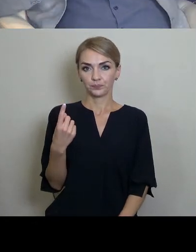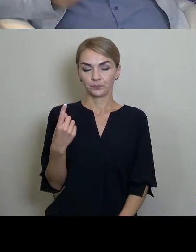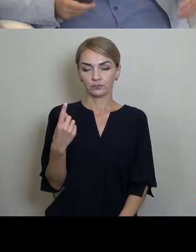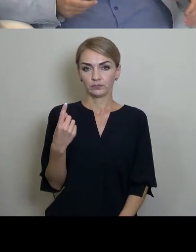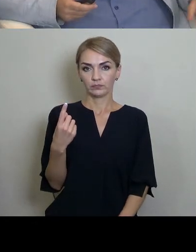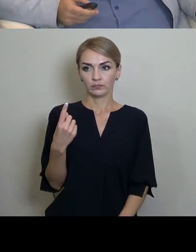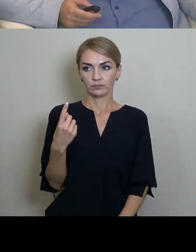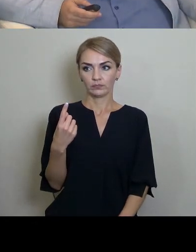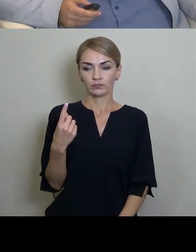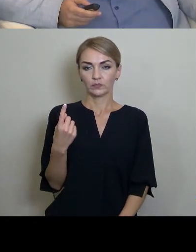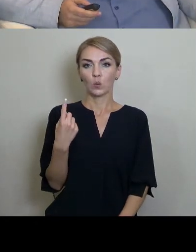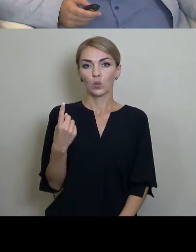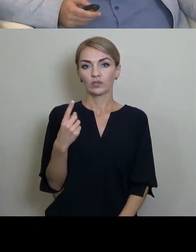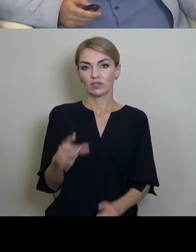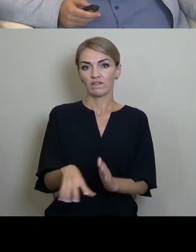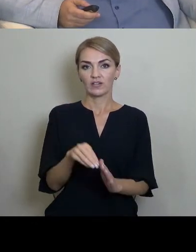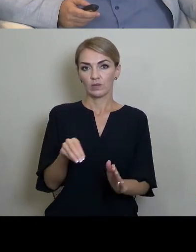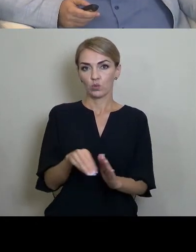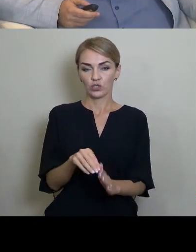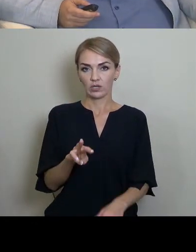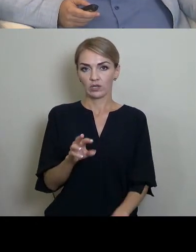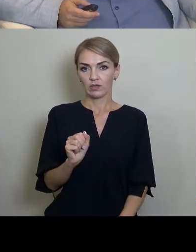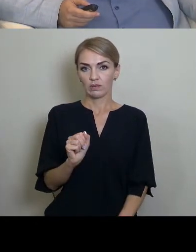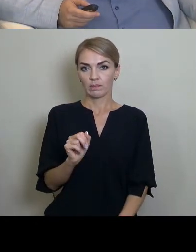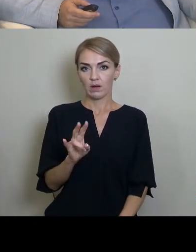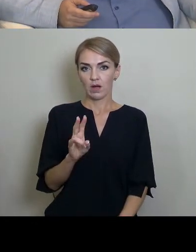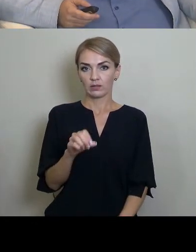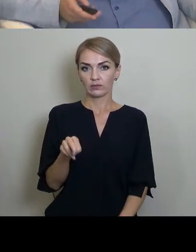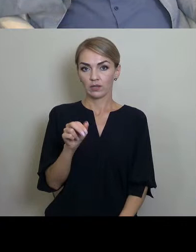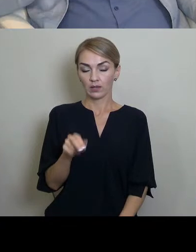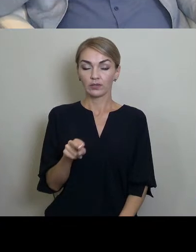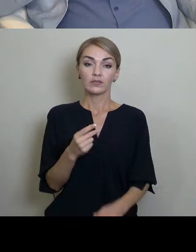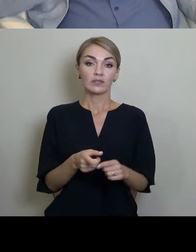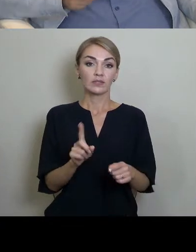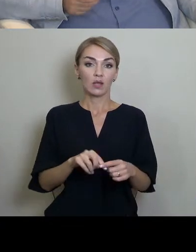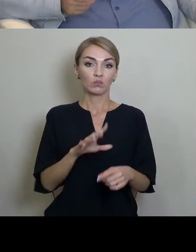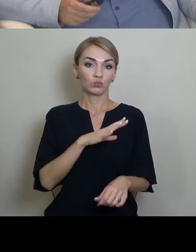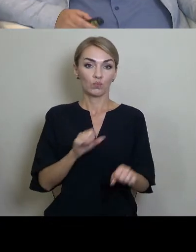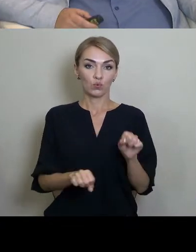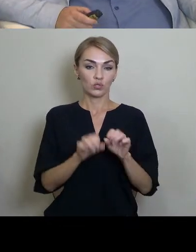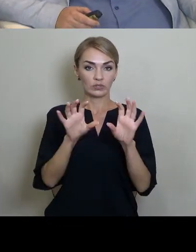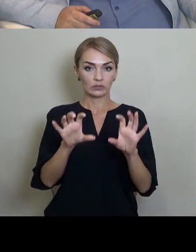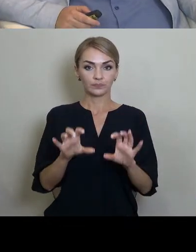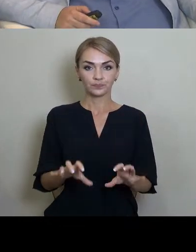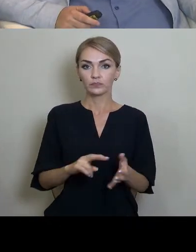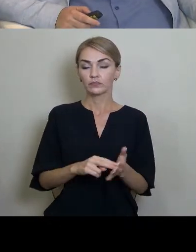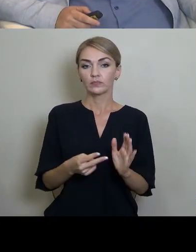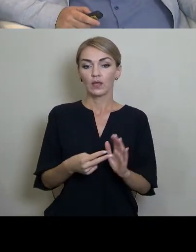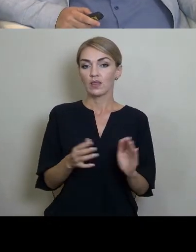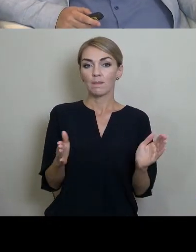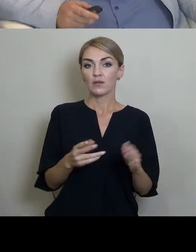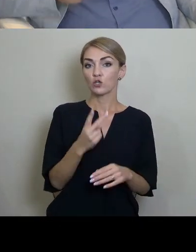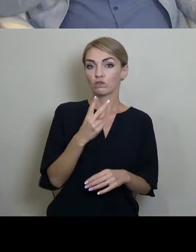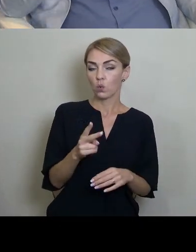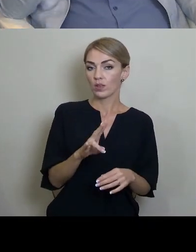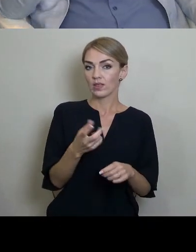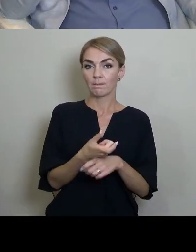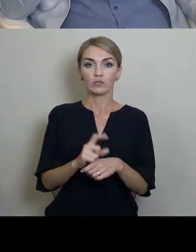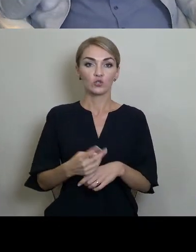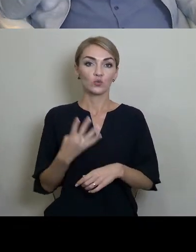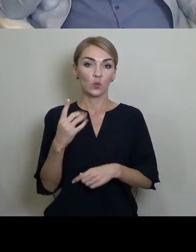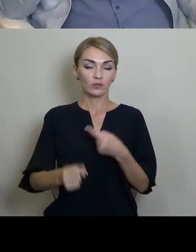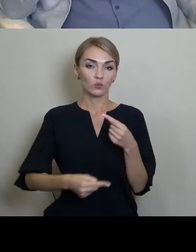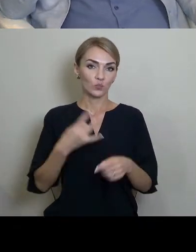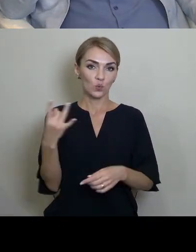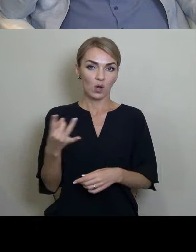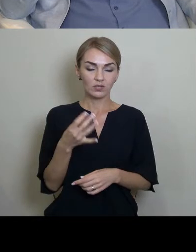they decided that one mandate could be valid there. That's violation of the law because there should be